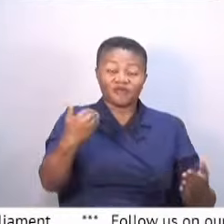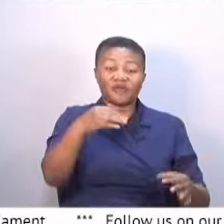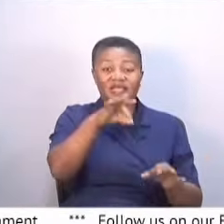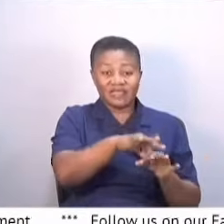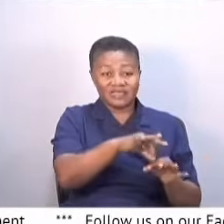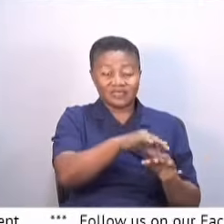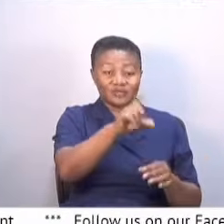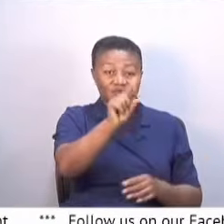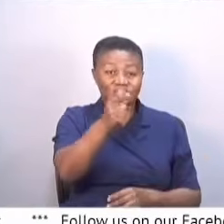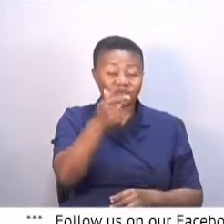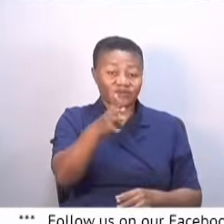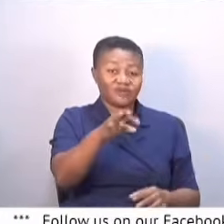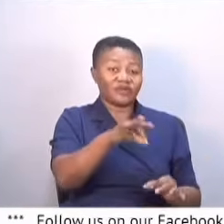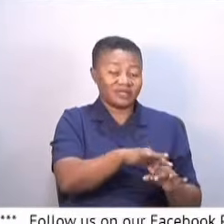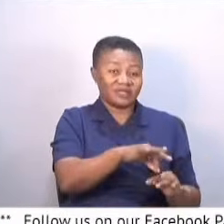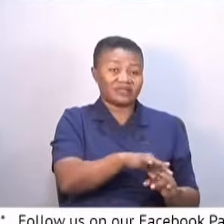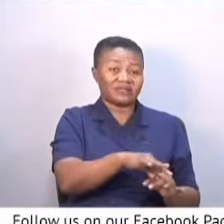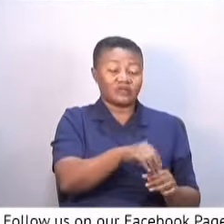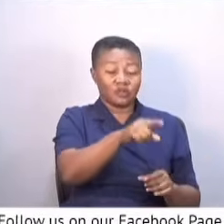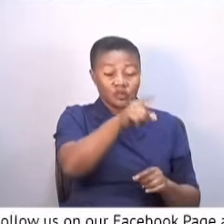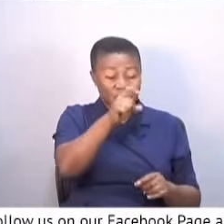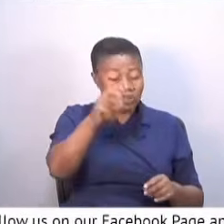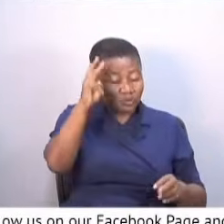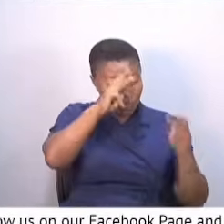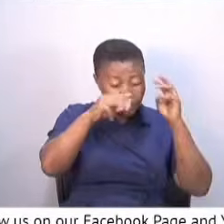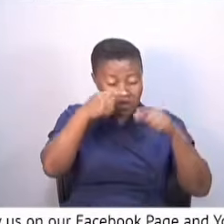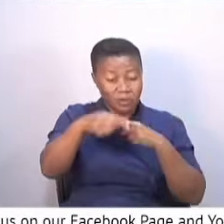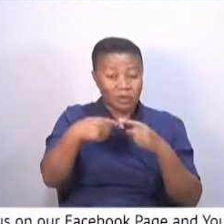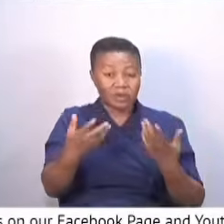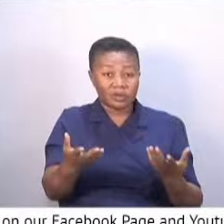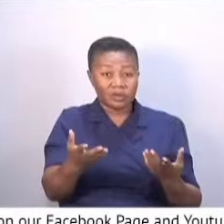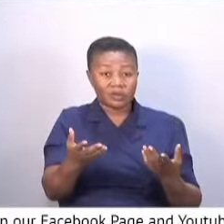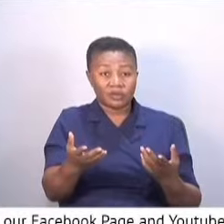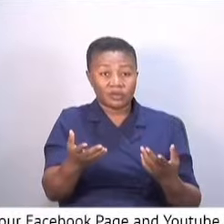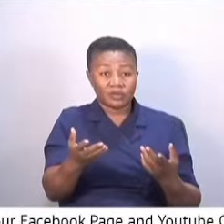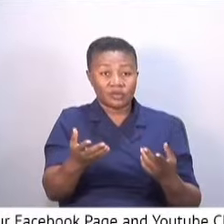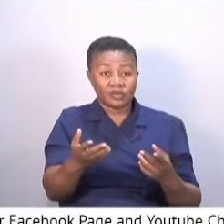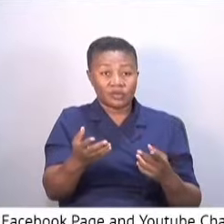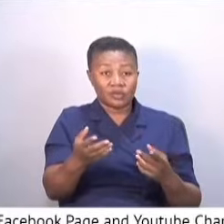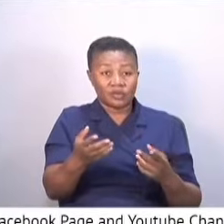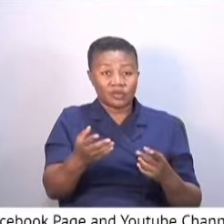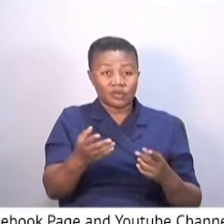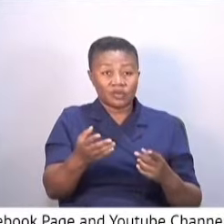it. What you should be worried about is the fact that Honorable Ken